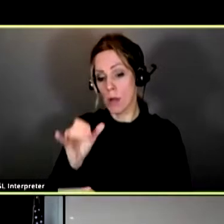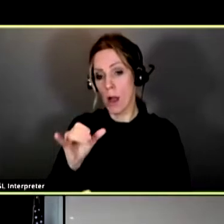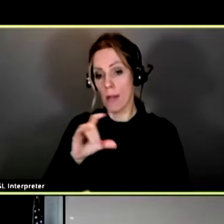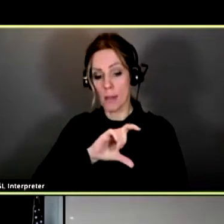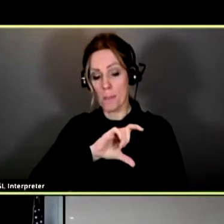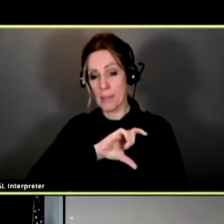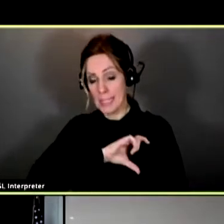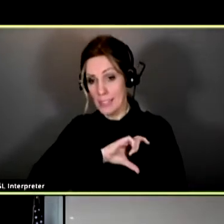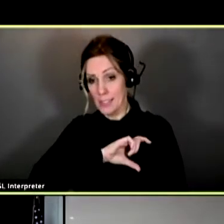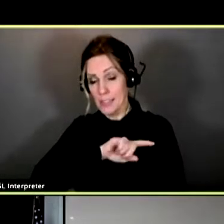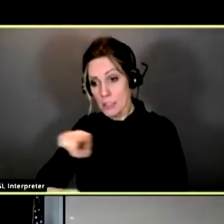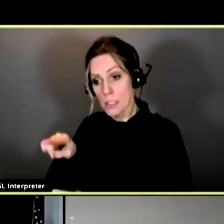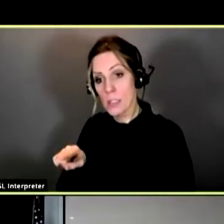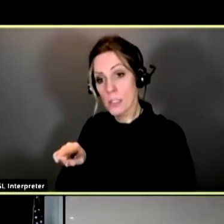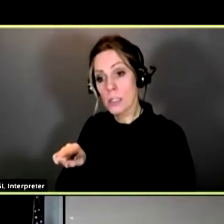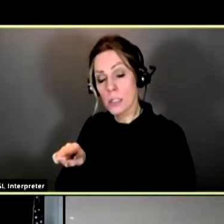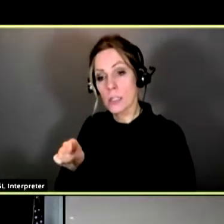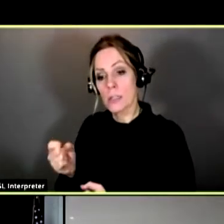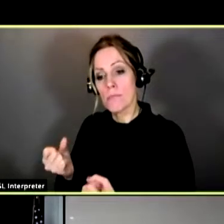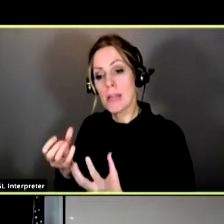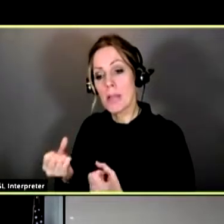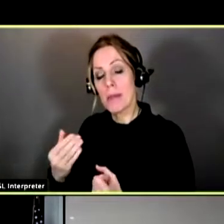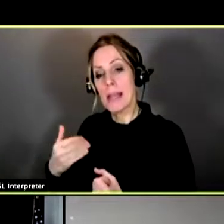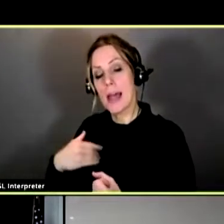event. 1/4 of students arrested